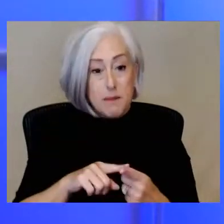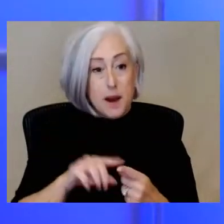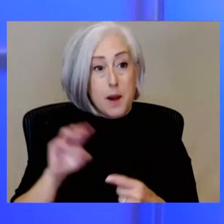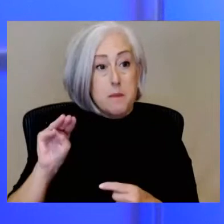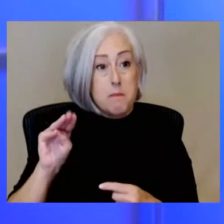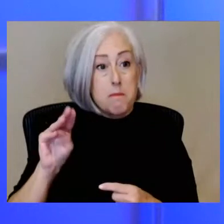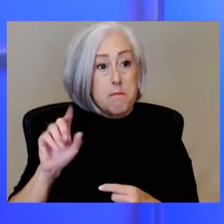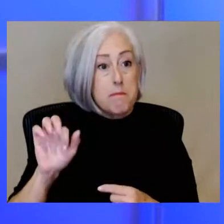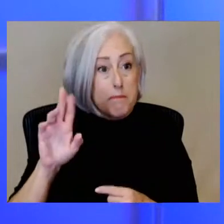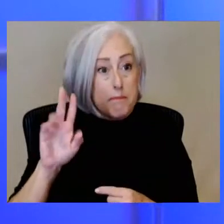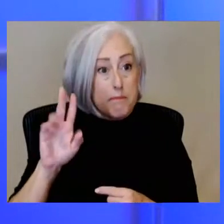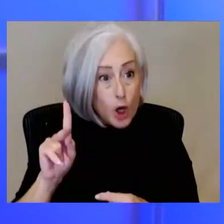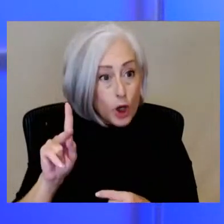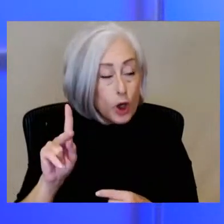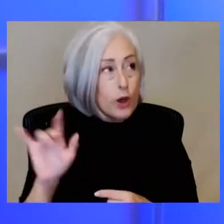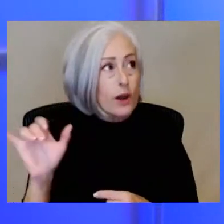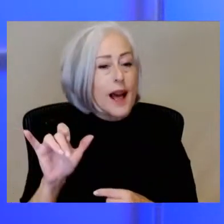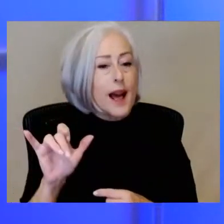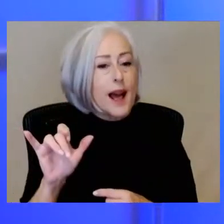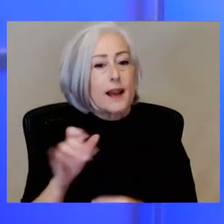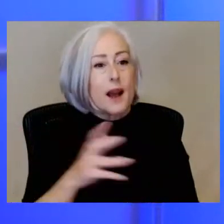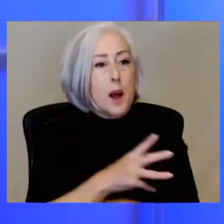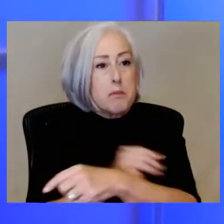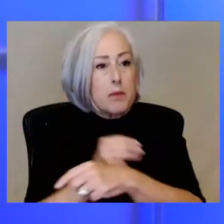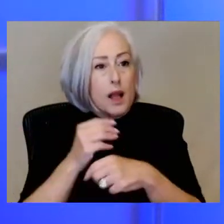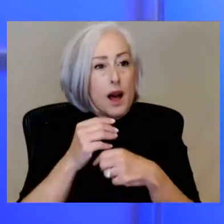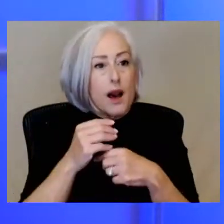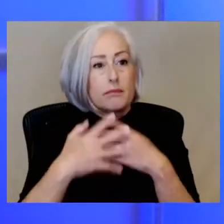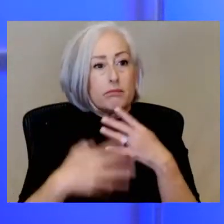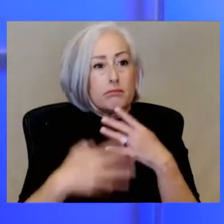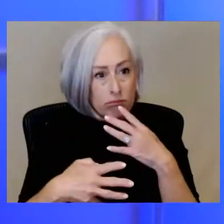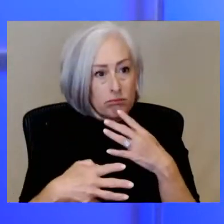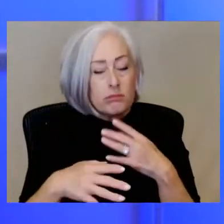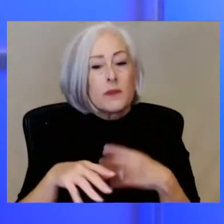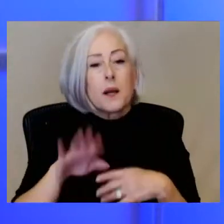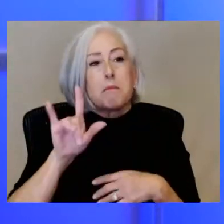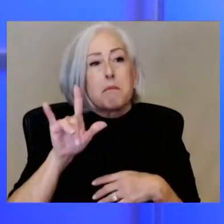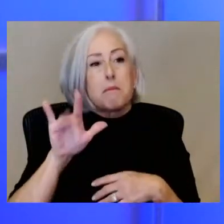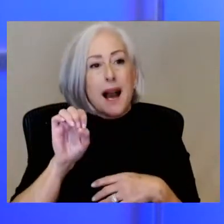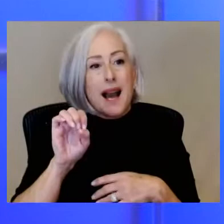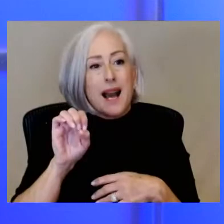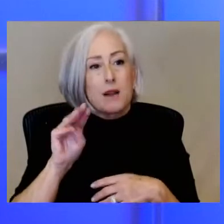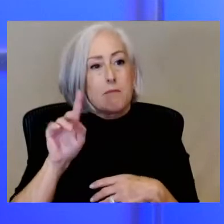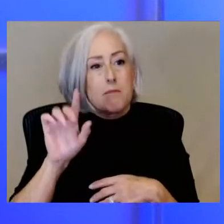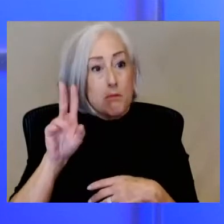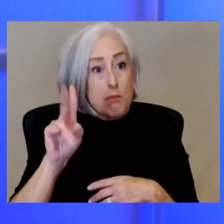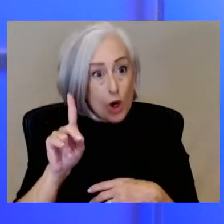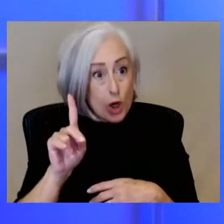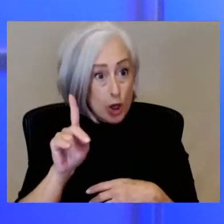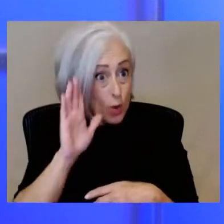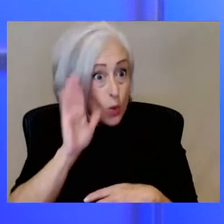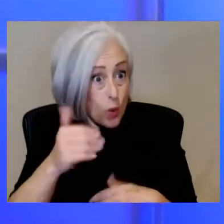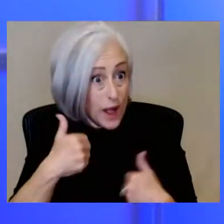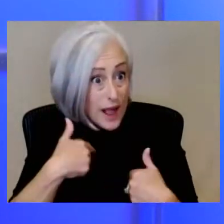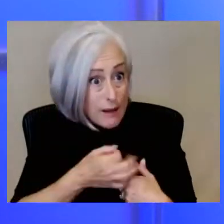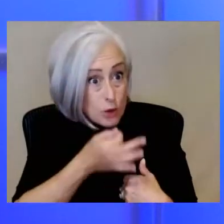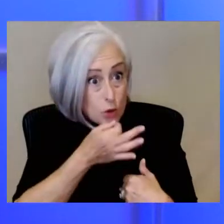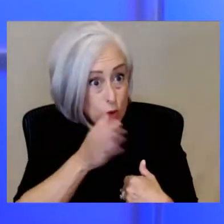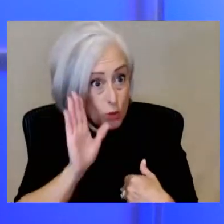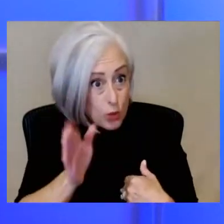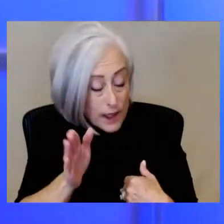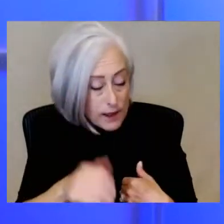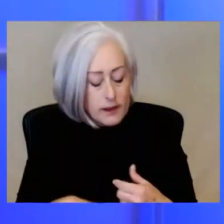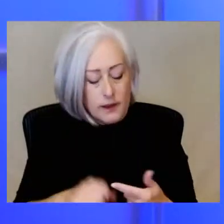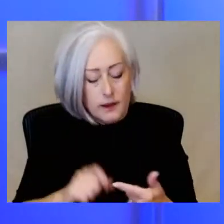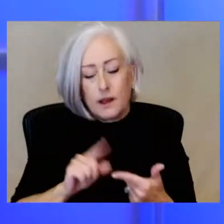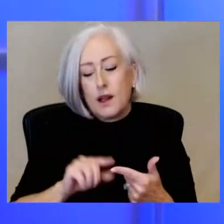blood biomarkers for Alzheimer's disease. Those are coming. And what we know about things like amyloid buildup